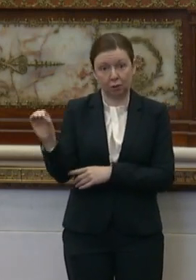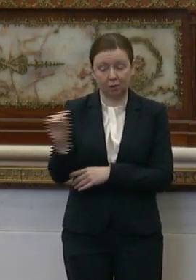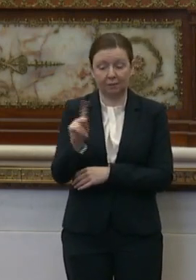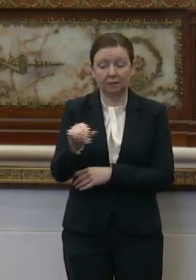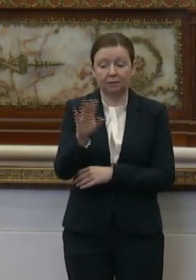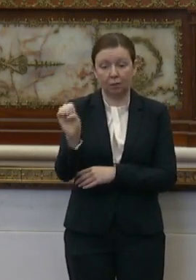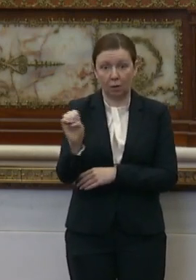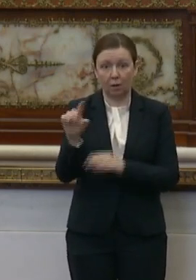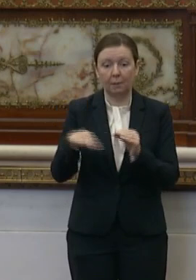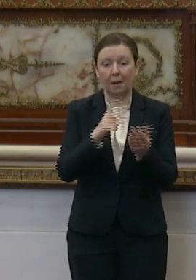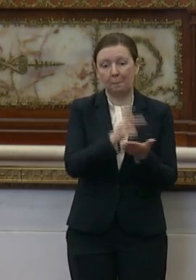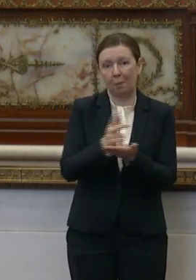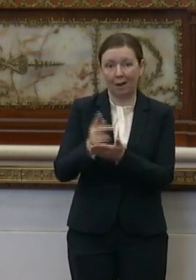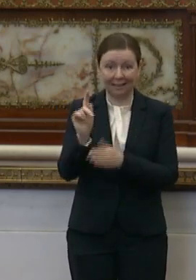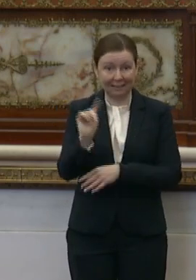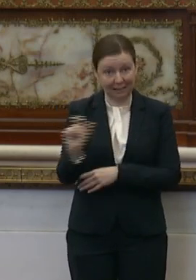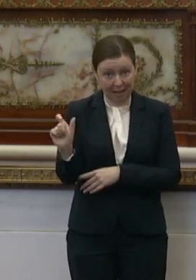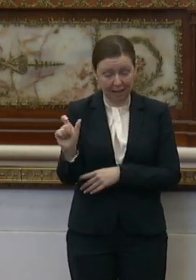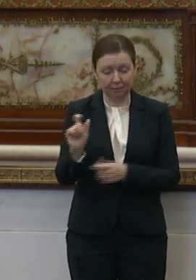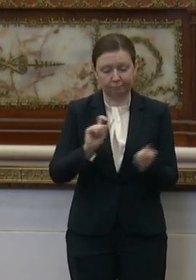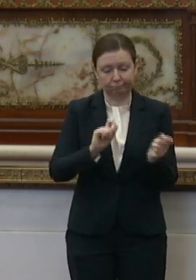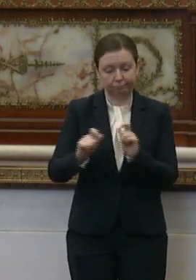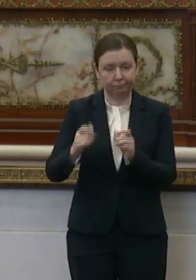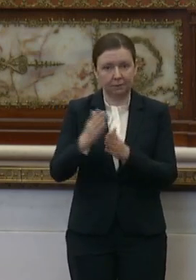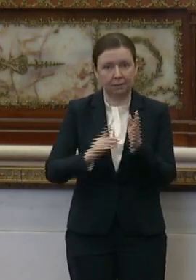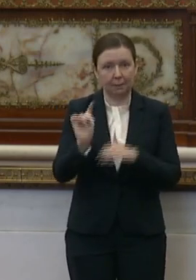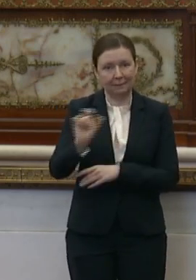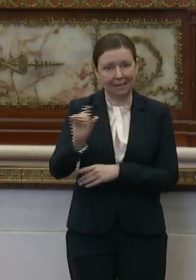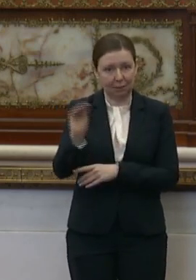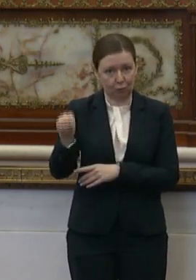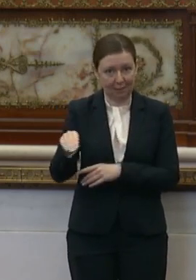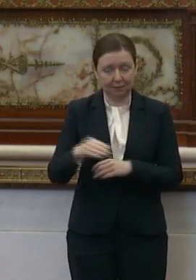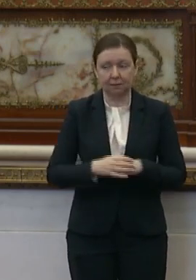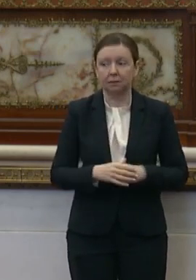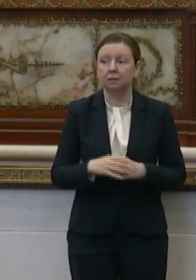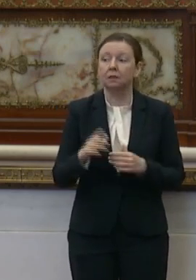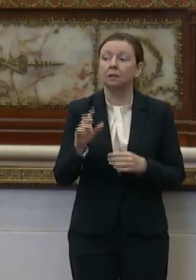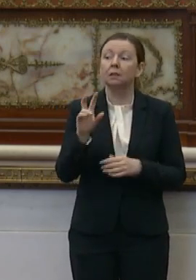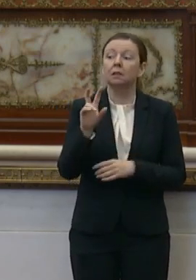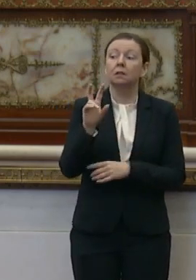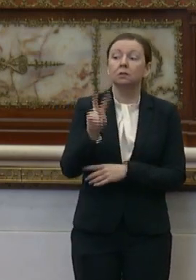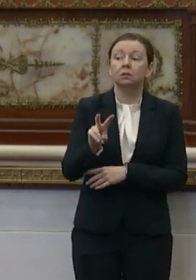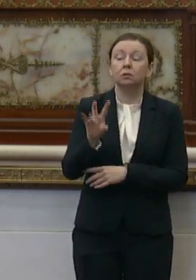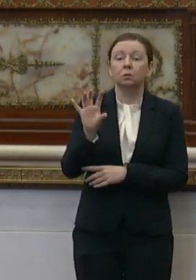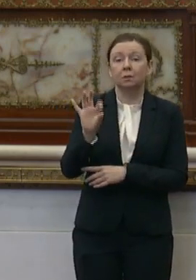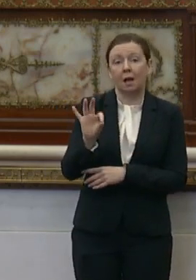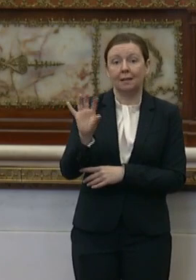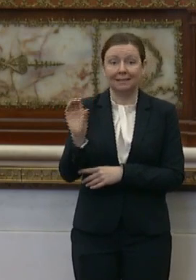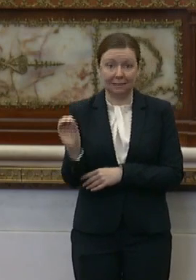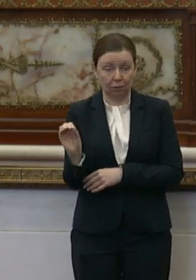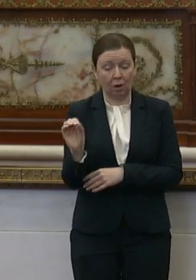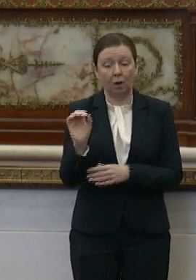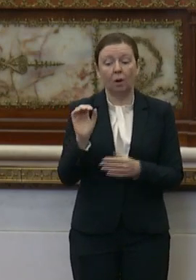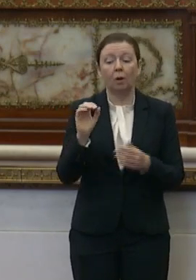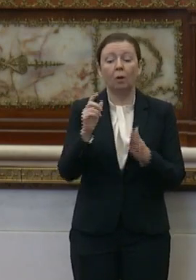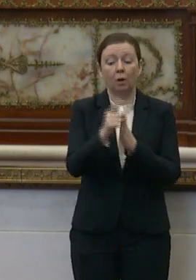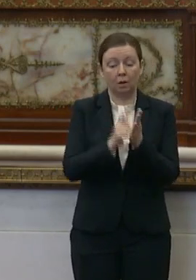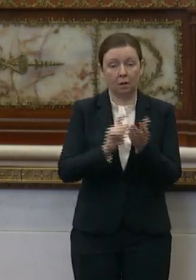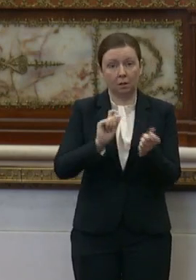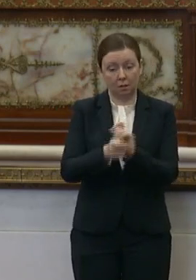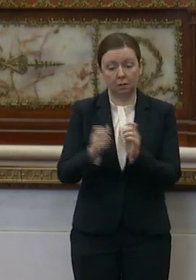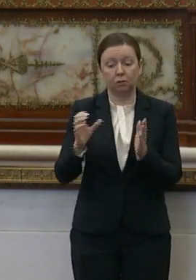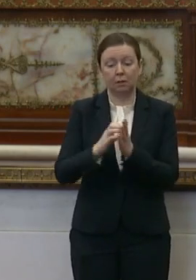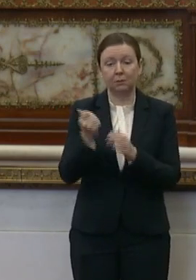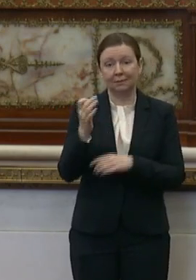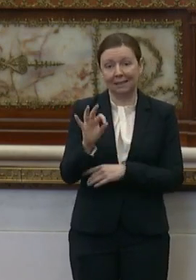Code entitled Parking Tax by revising certain tax rates, and Bill Number 200290, entitled an ordinance amending